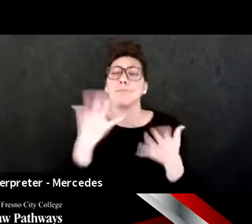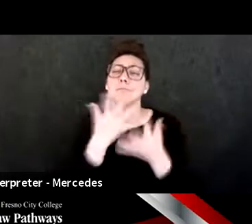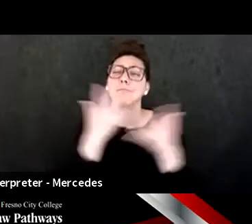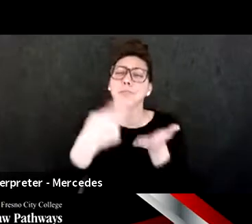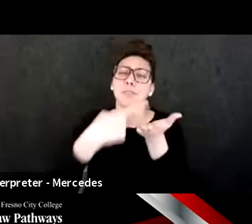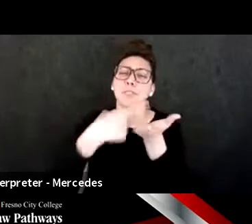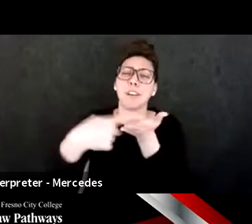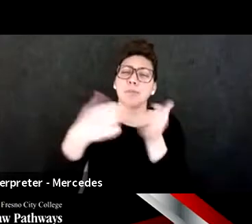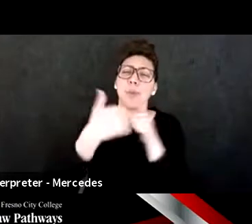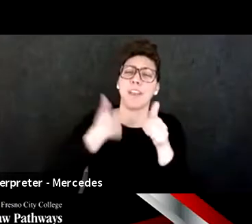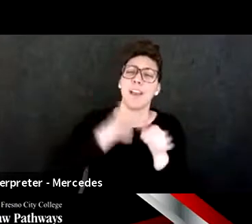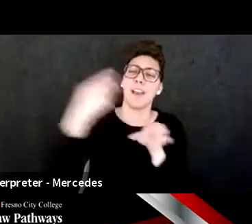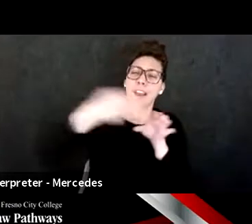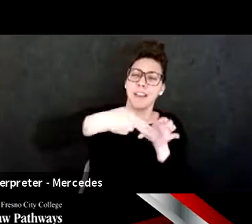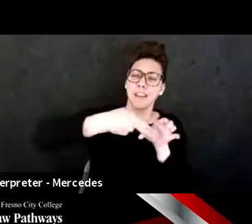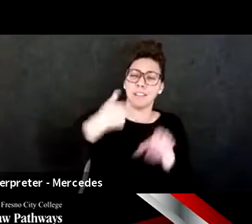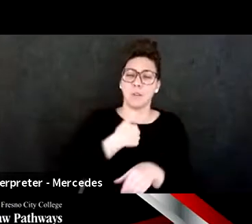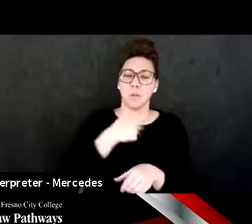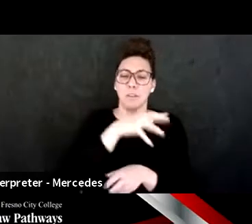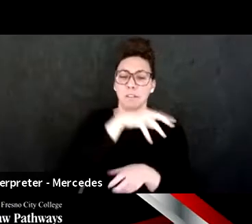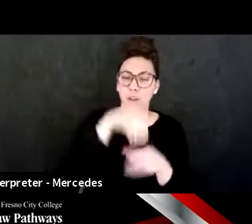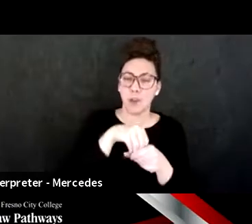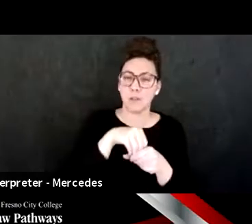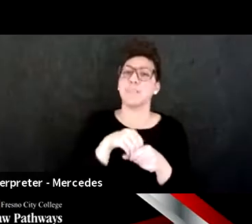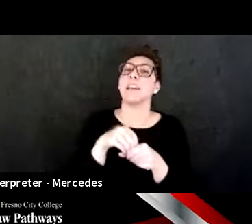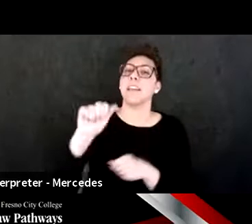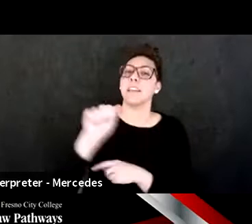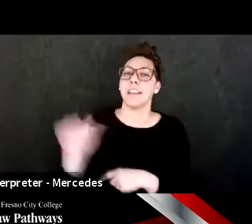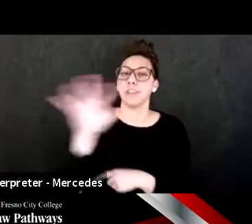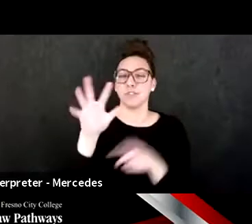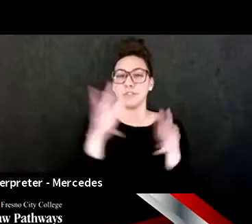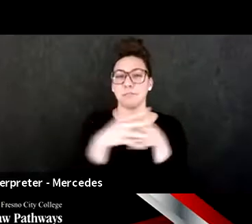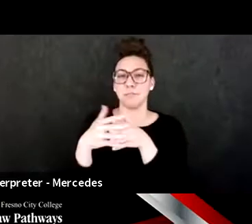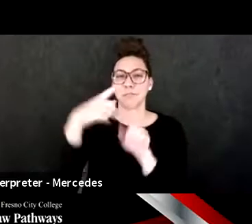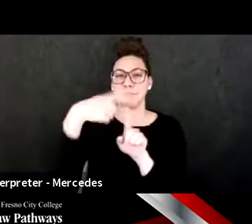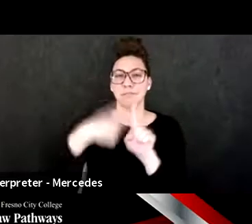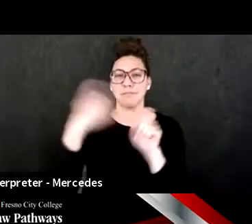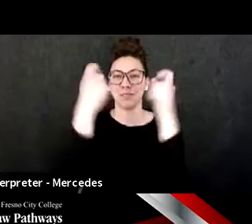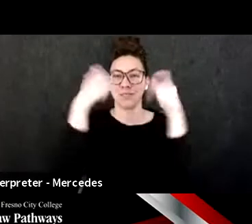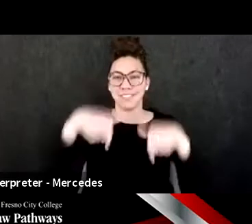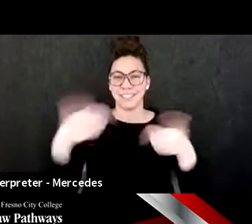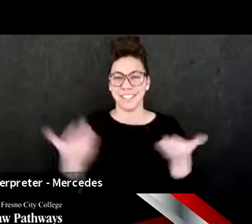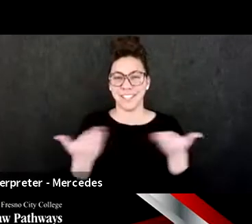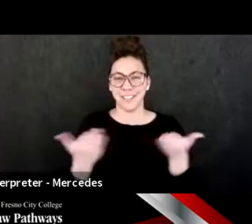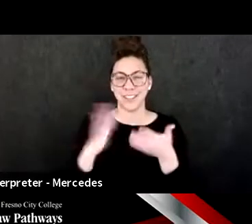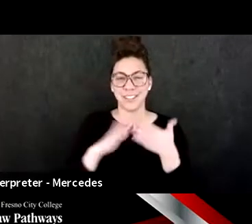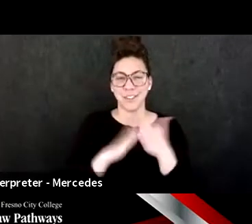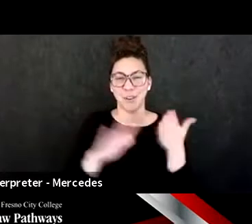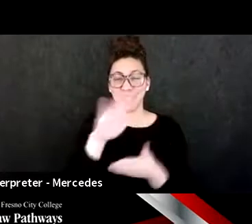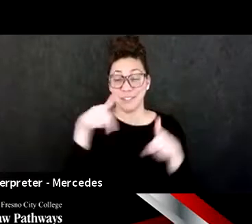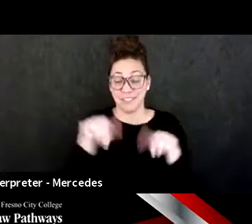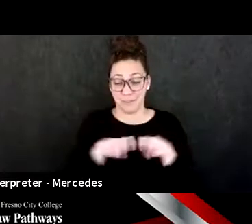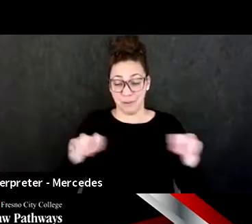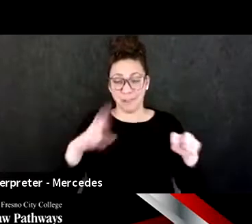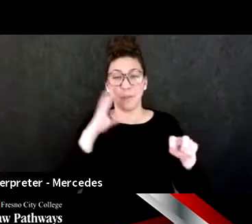panel discussion as part of the Asian American Month celebration here at Fresno City College. And during this panel, we'll be learning about the journey